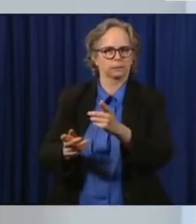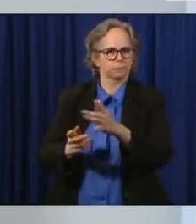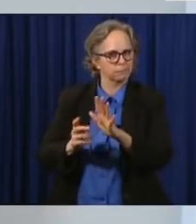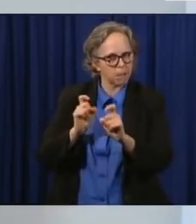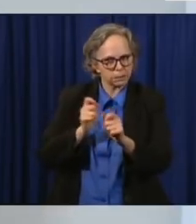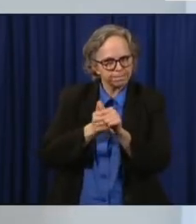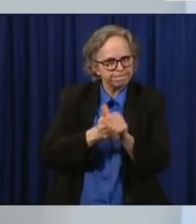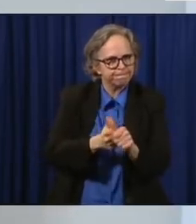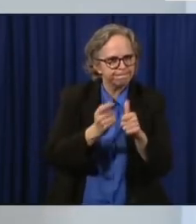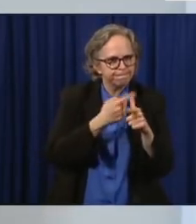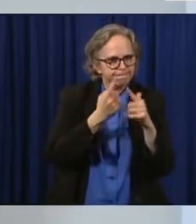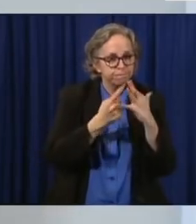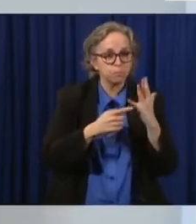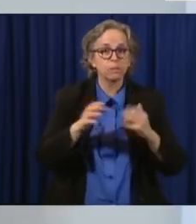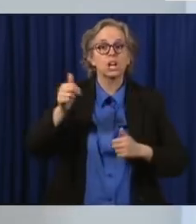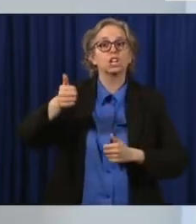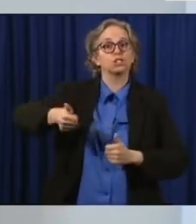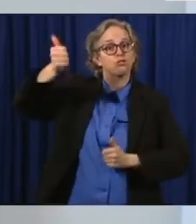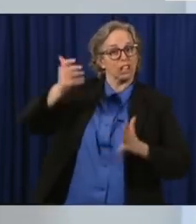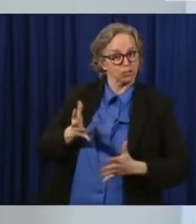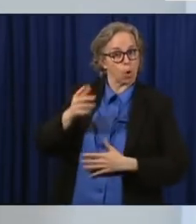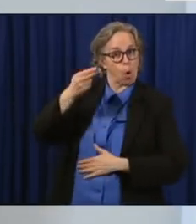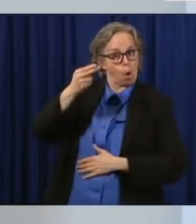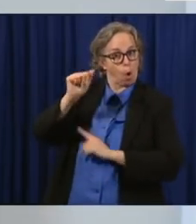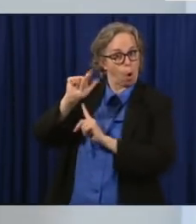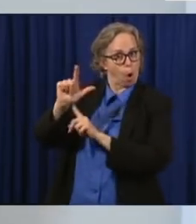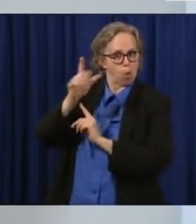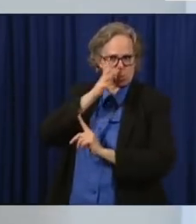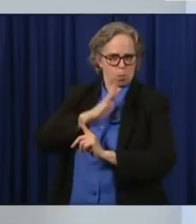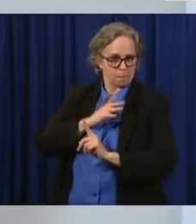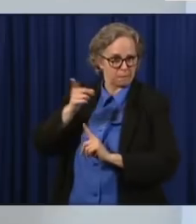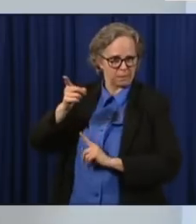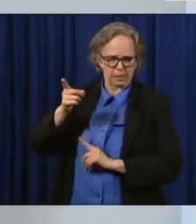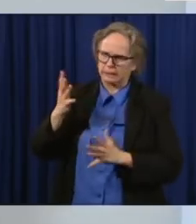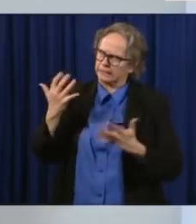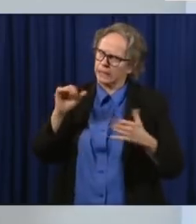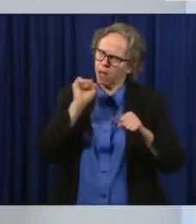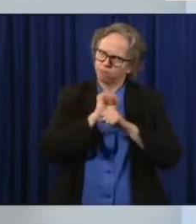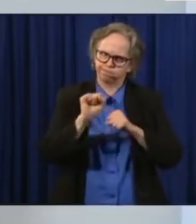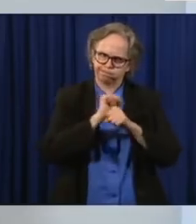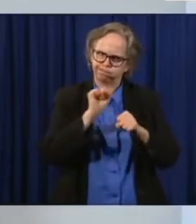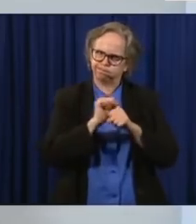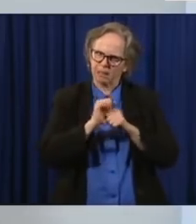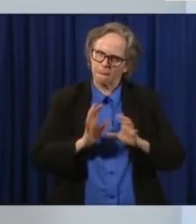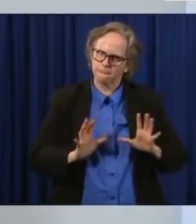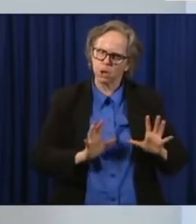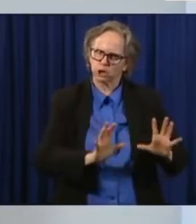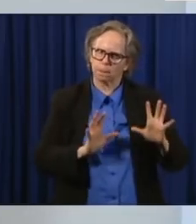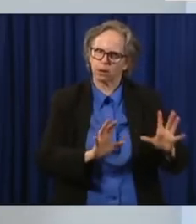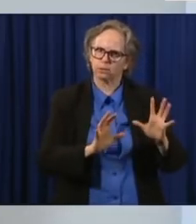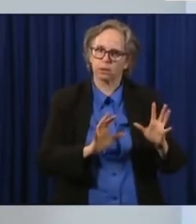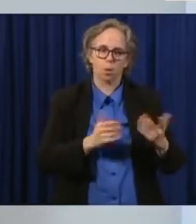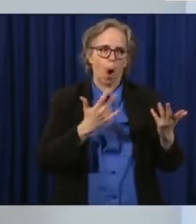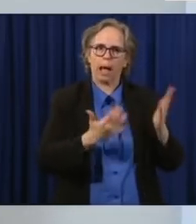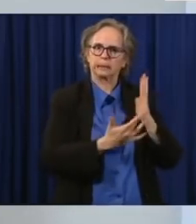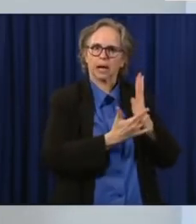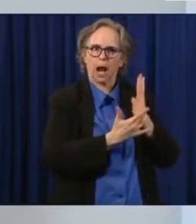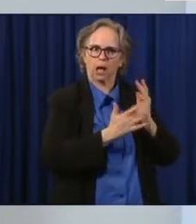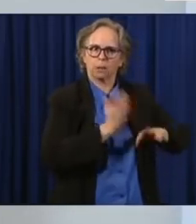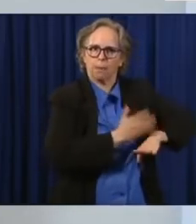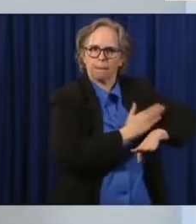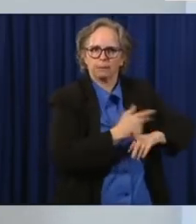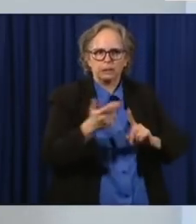Hall continues to push for both the tech reforms and the person and putting people